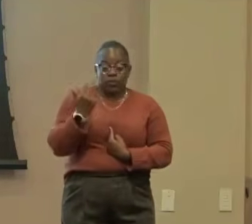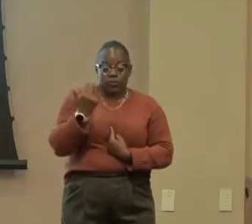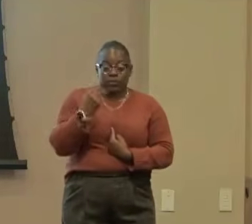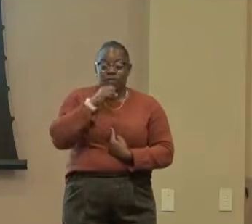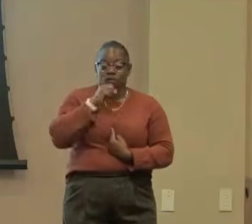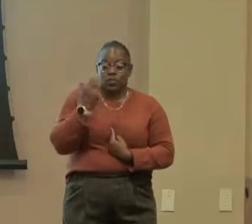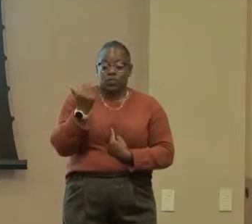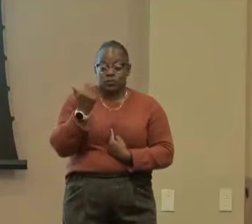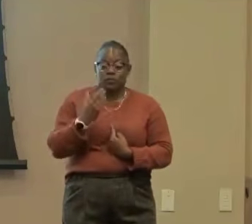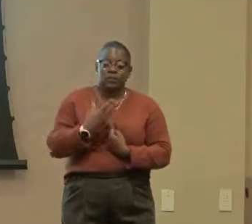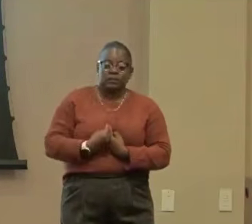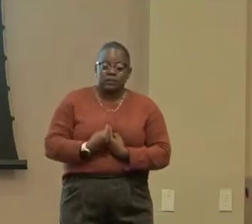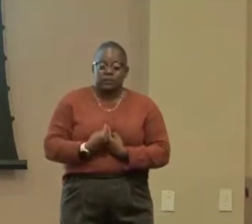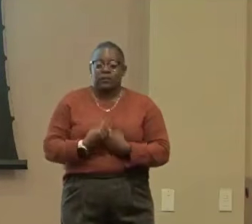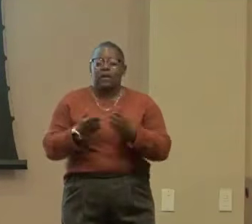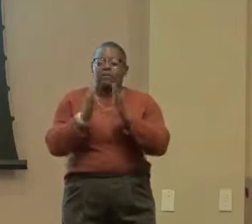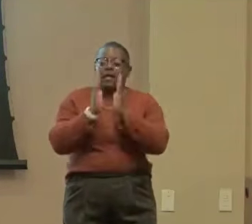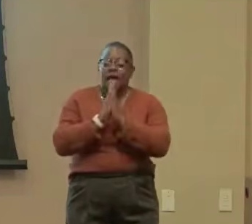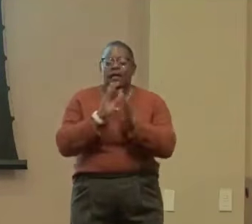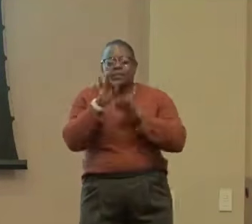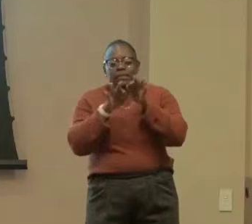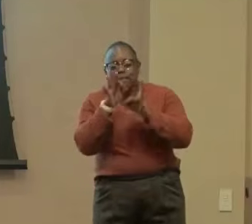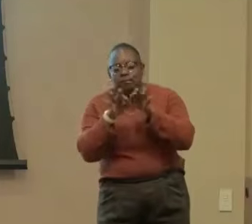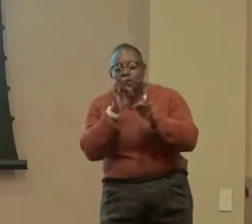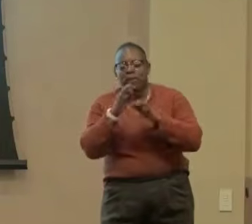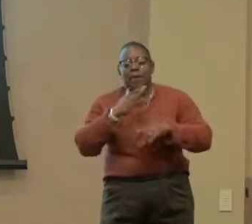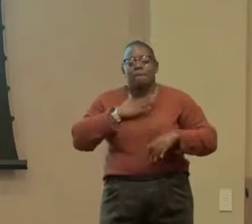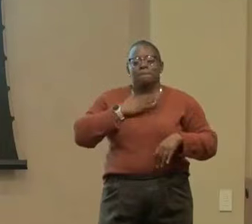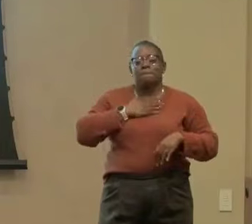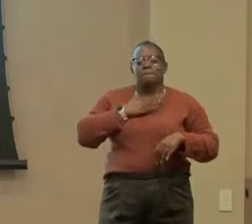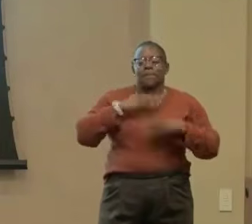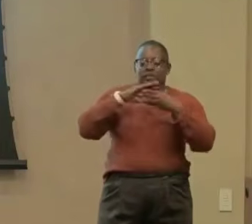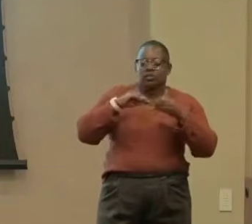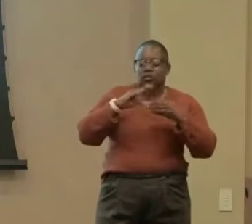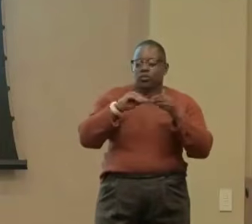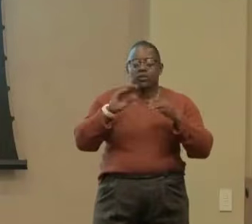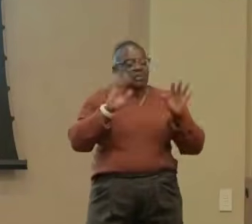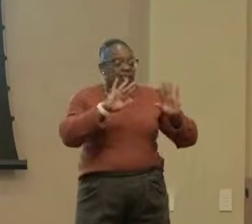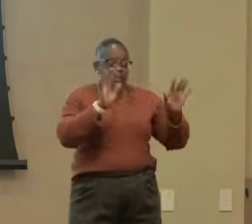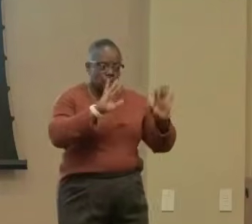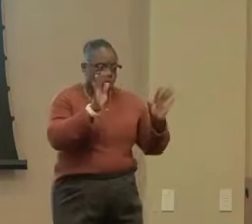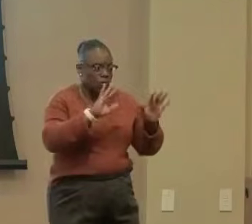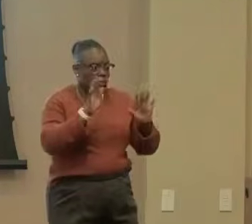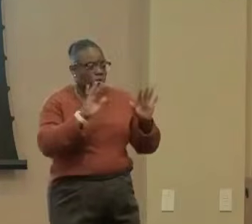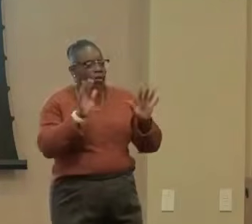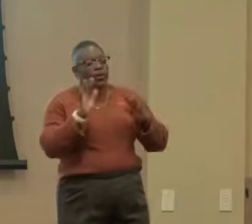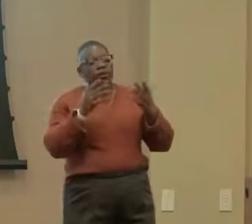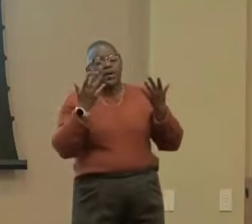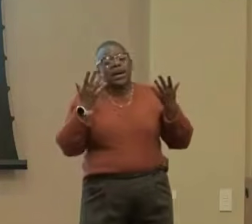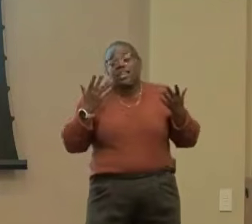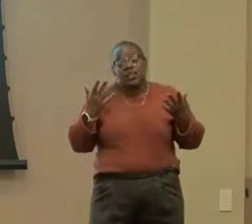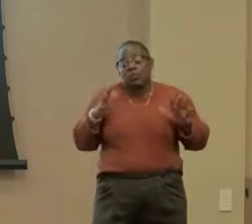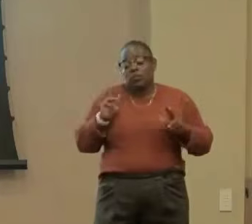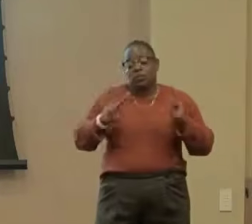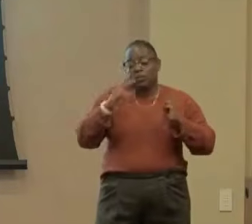I was asked to speak by my doctor about my story. I was very adamant not to because I did not want anyone to know what I was